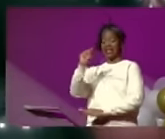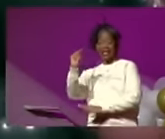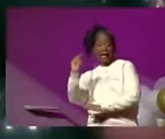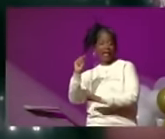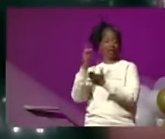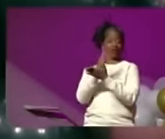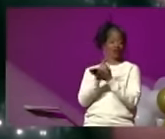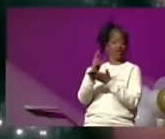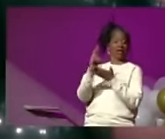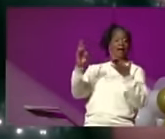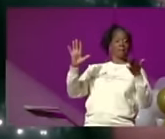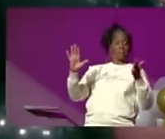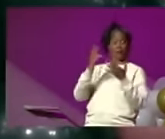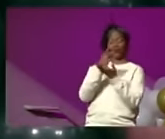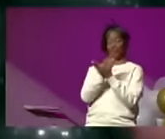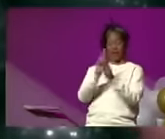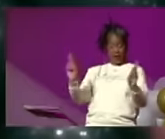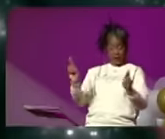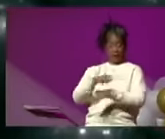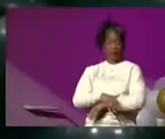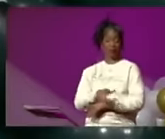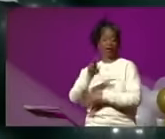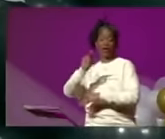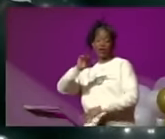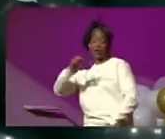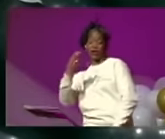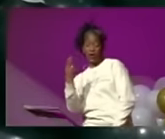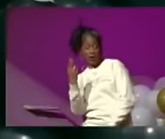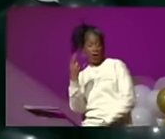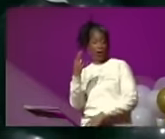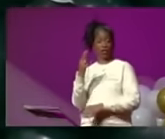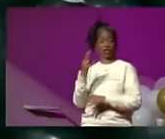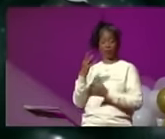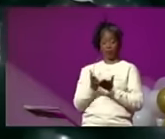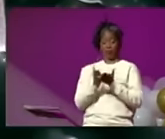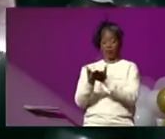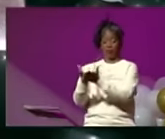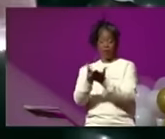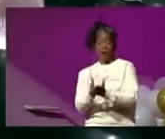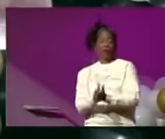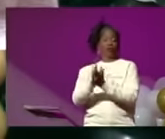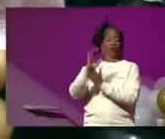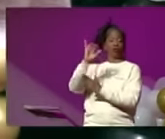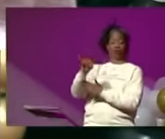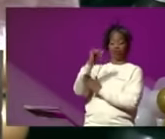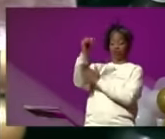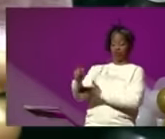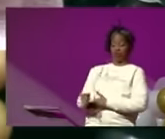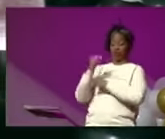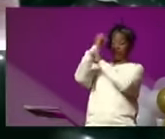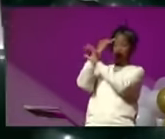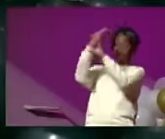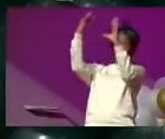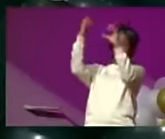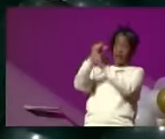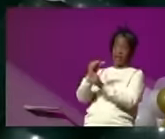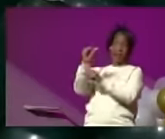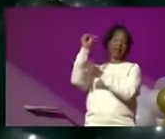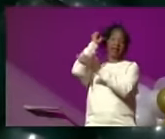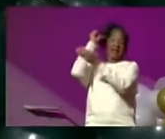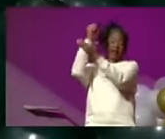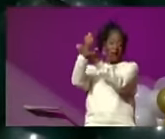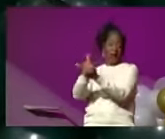vindicator, Noah's ark, Joseph's dream, Abraham's promise. I'm talking about that